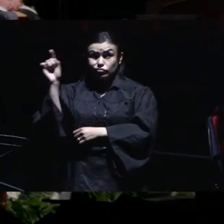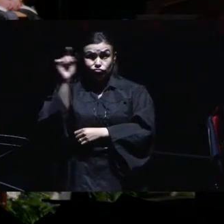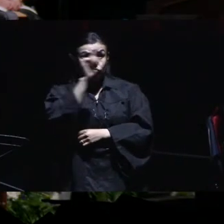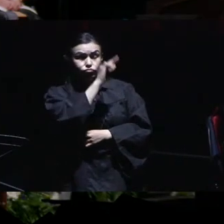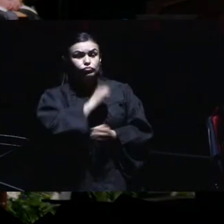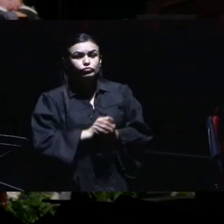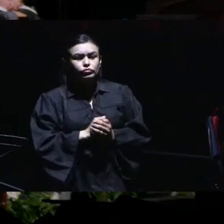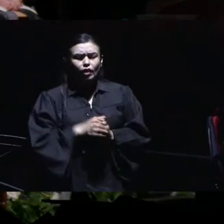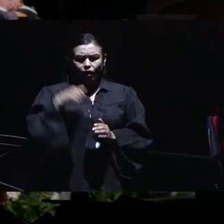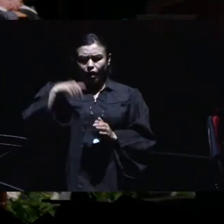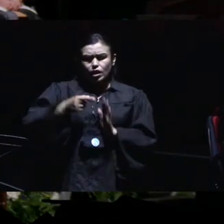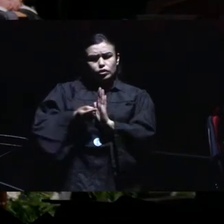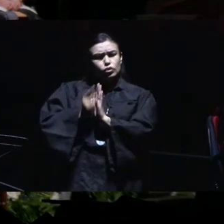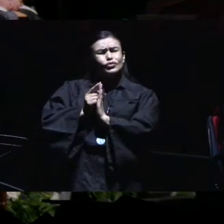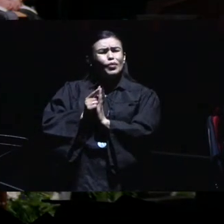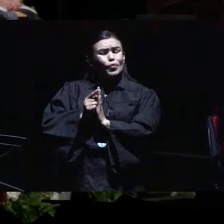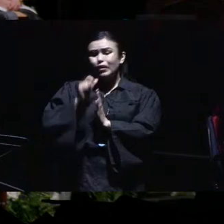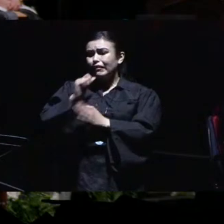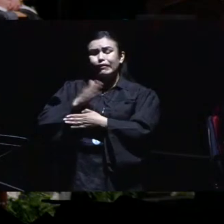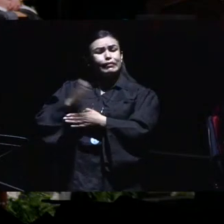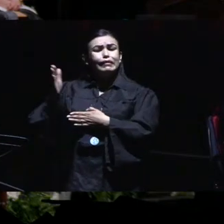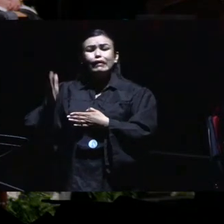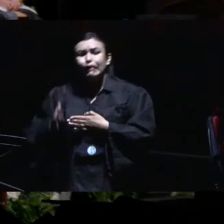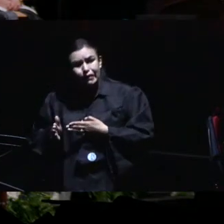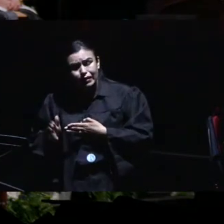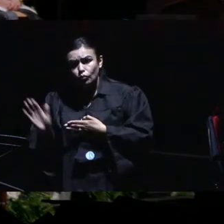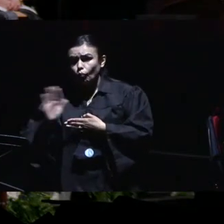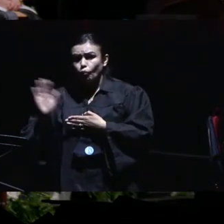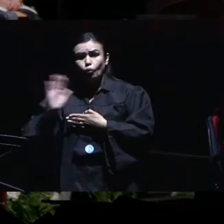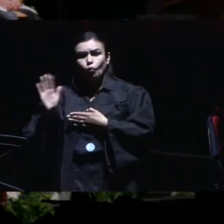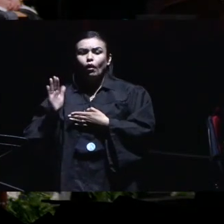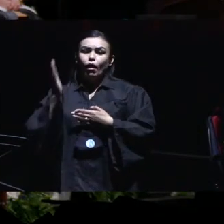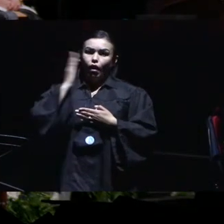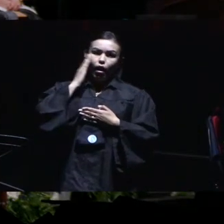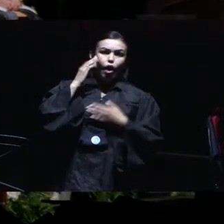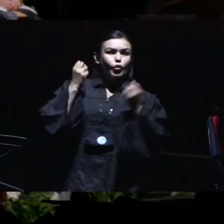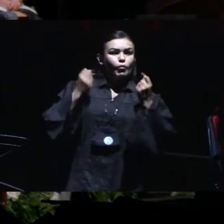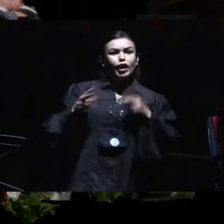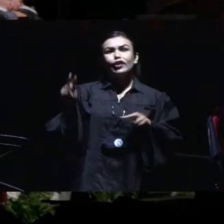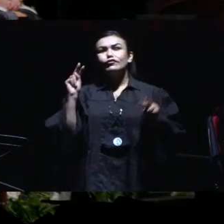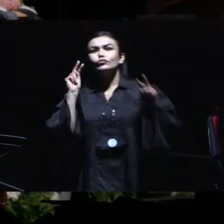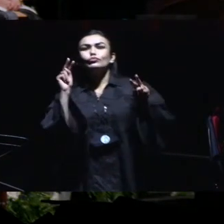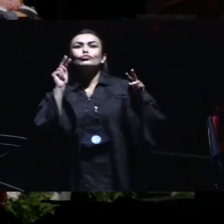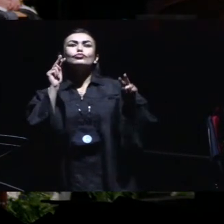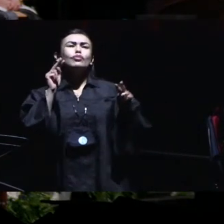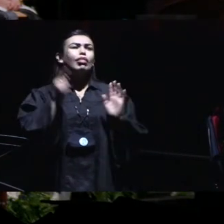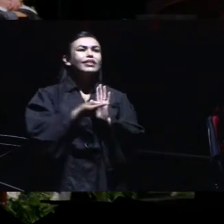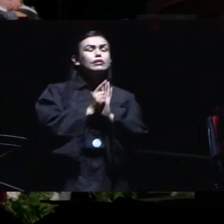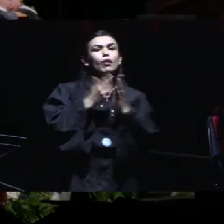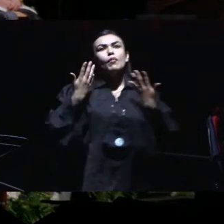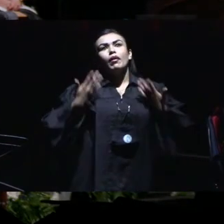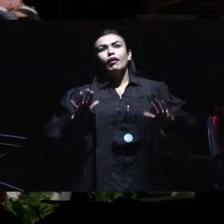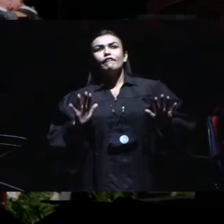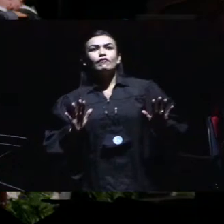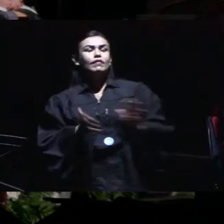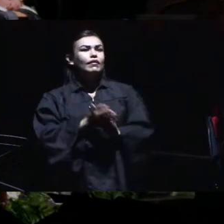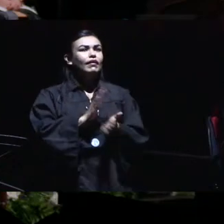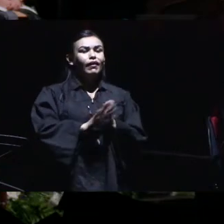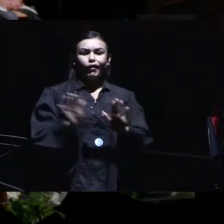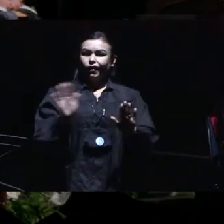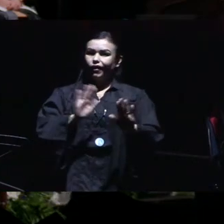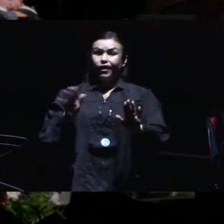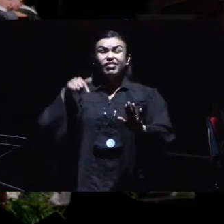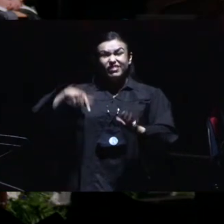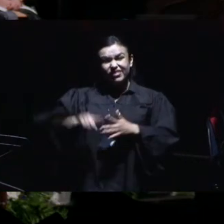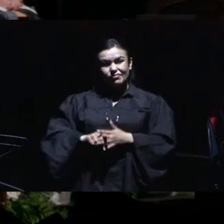This moment is not the end of your journey. I know all of you have been looking toward this moment, but I'm afraid that this is just the beginning of a new